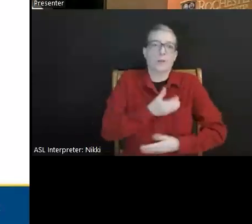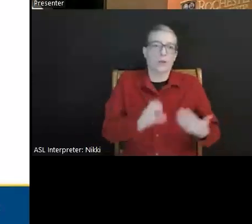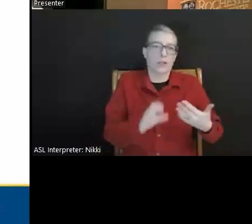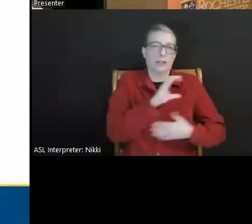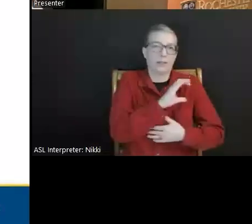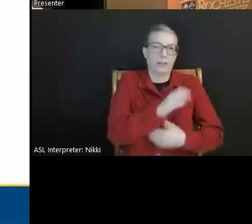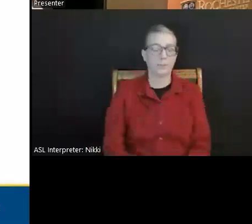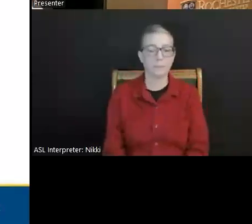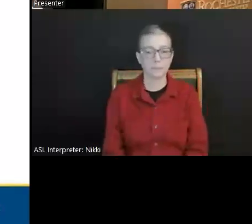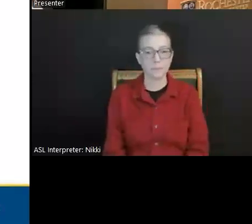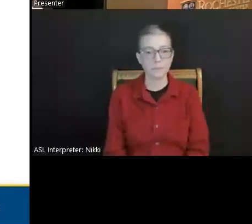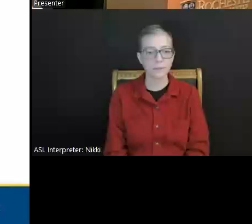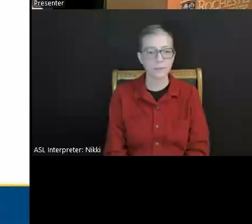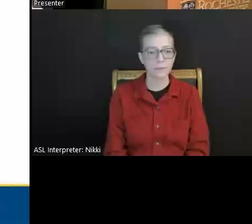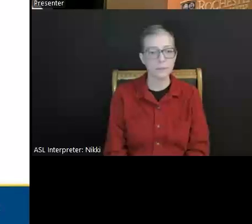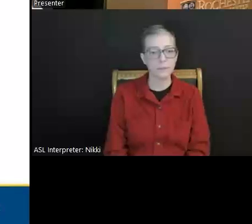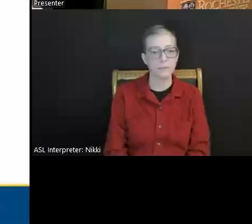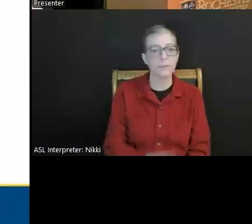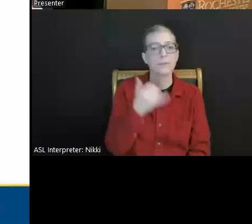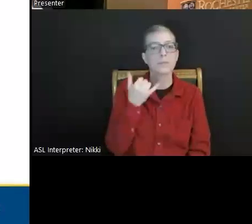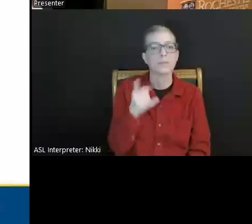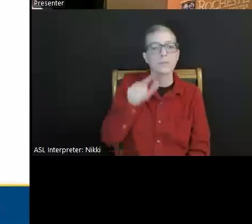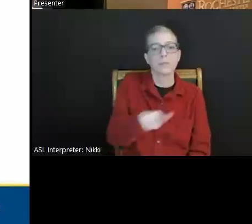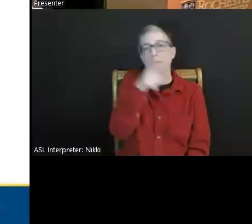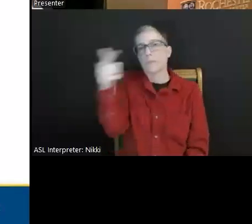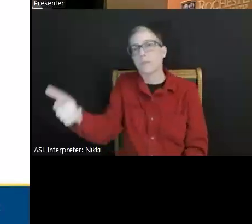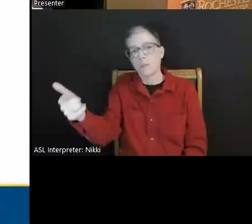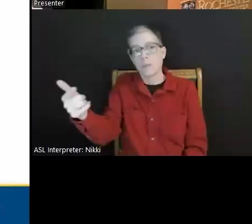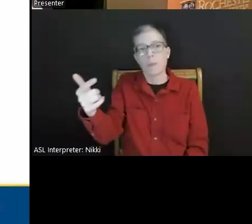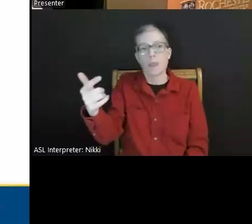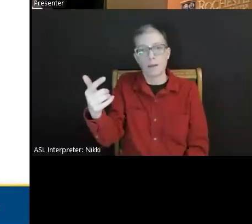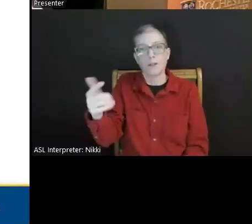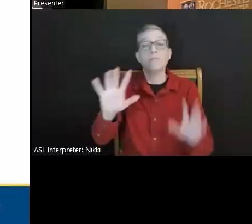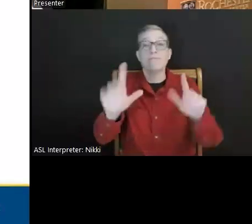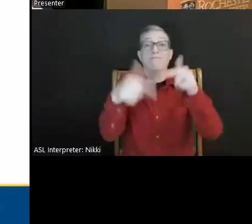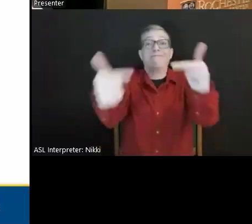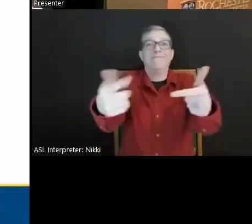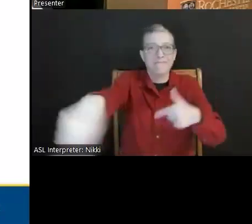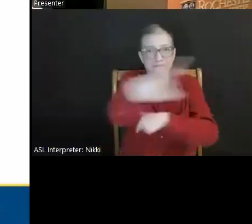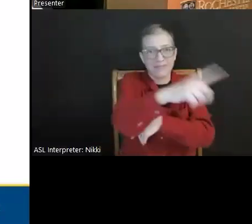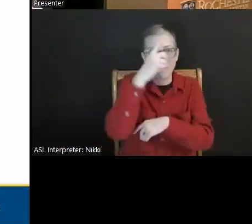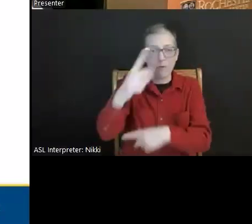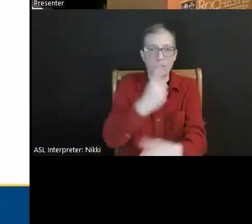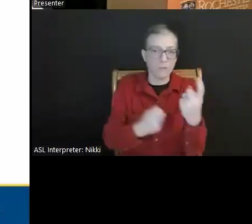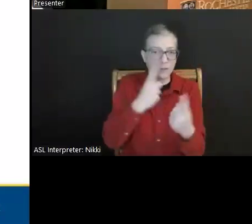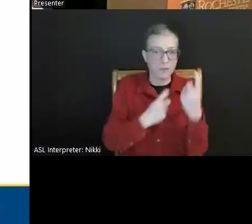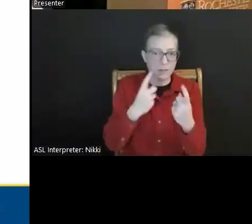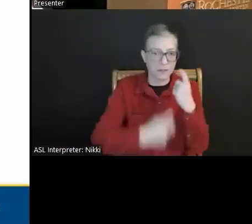So with that, I'm going to hand it over to individuals for any questions.